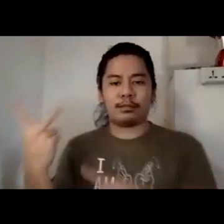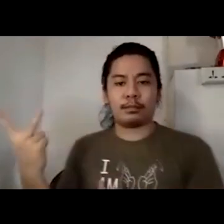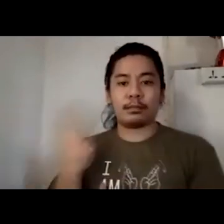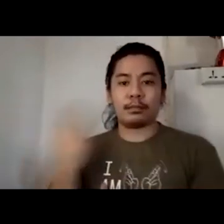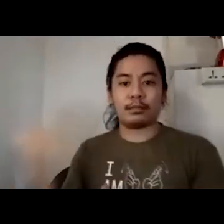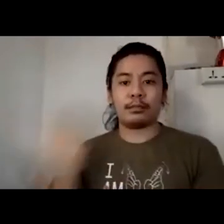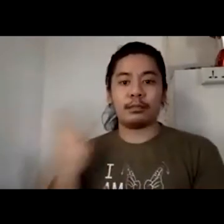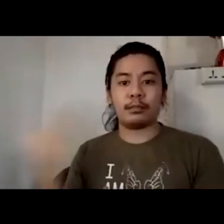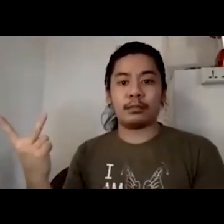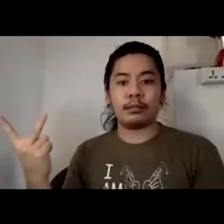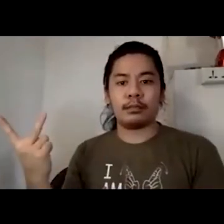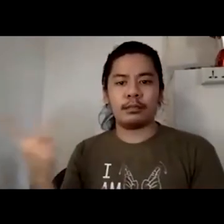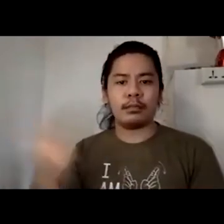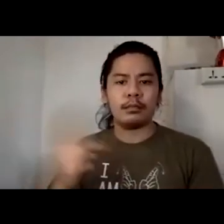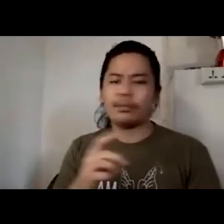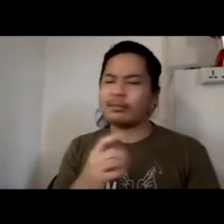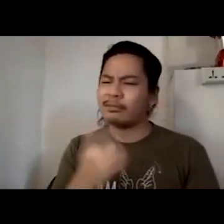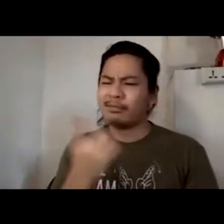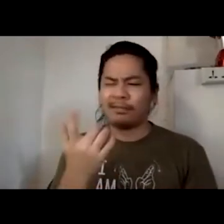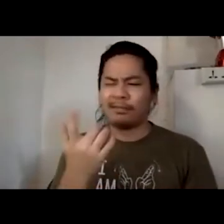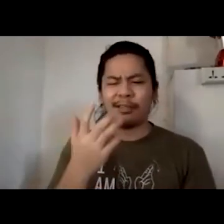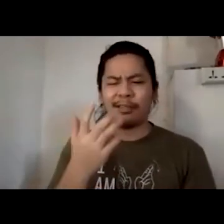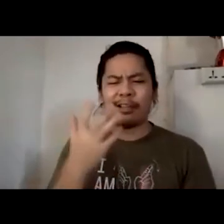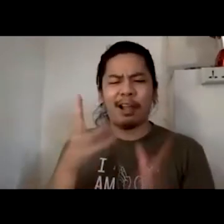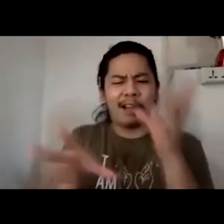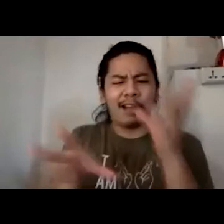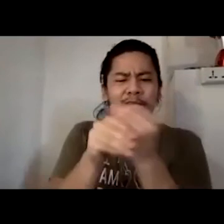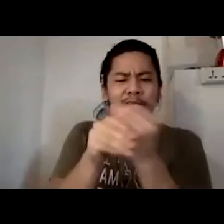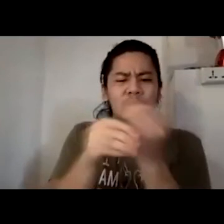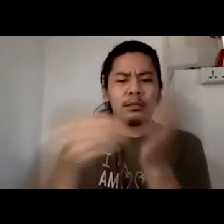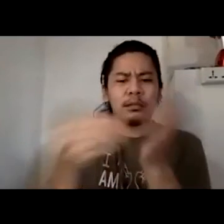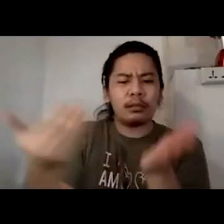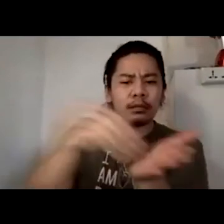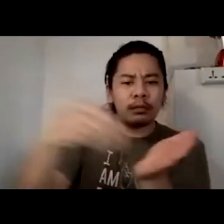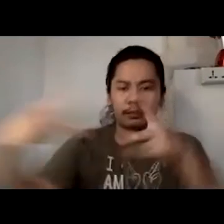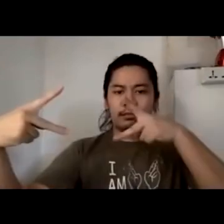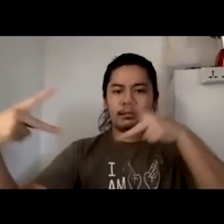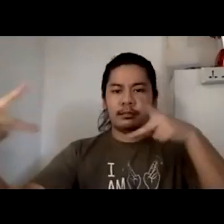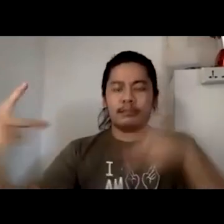Okay. So the two of us.